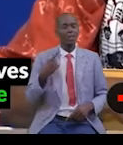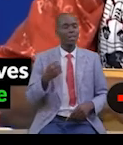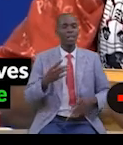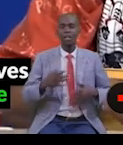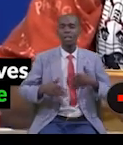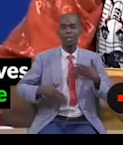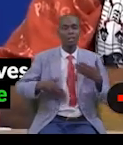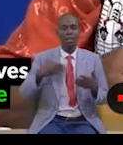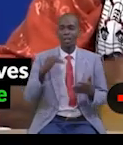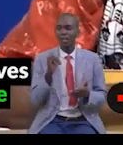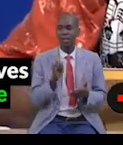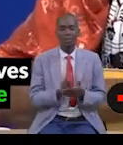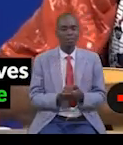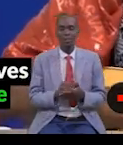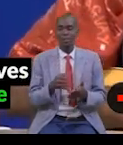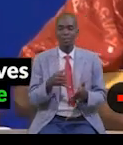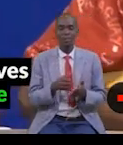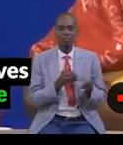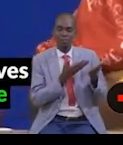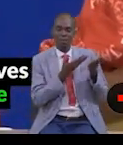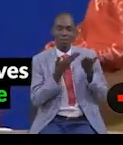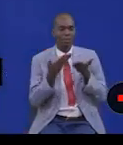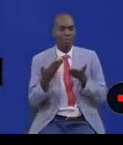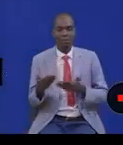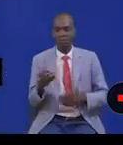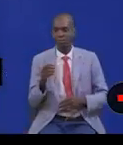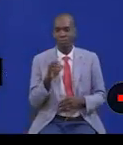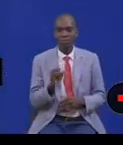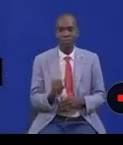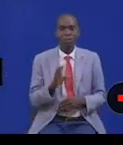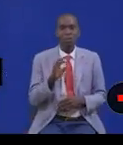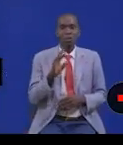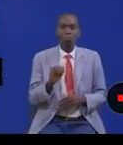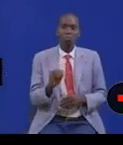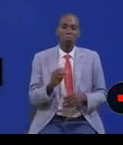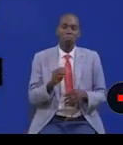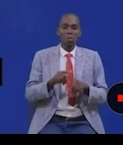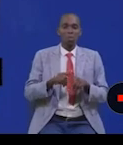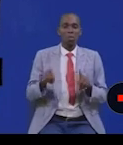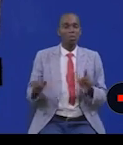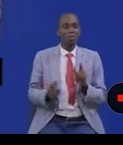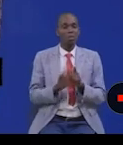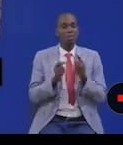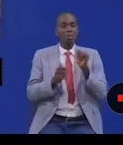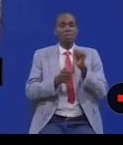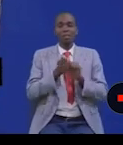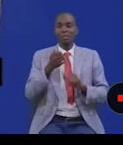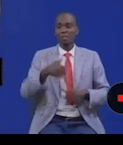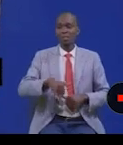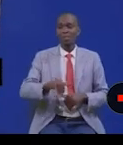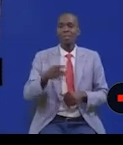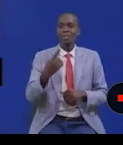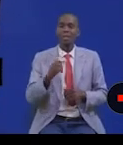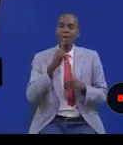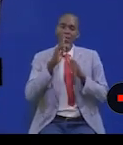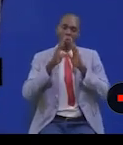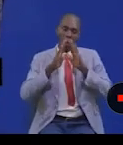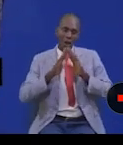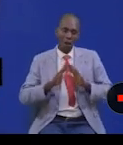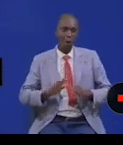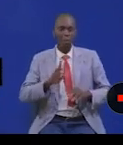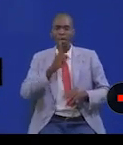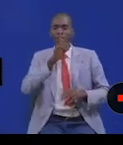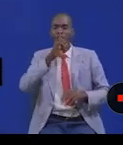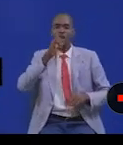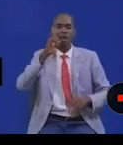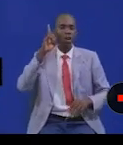and joy he gives. But greater still, the